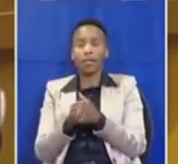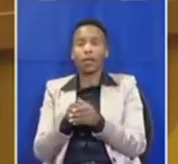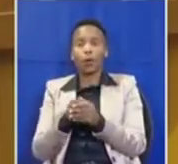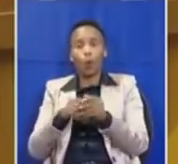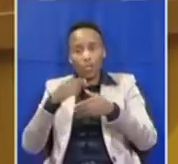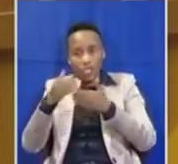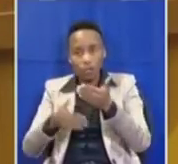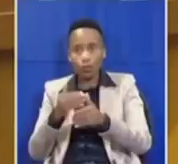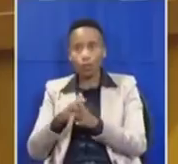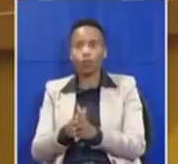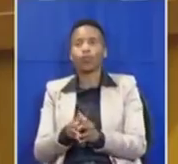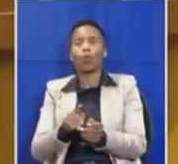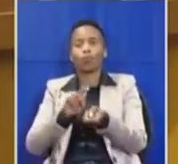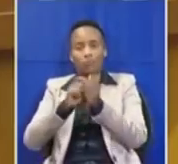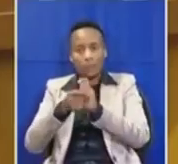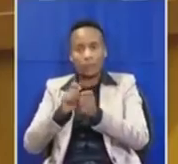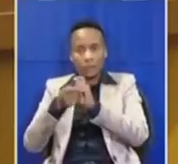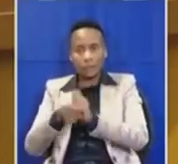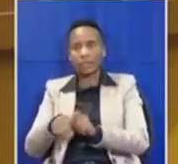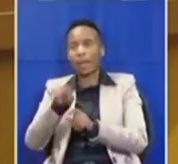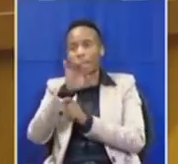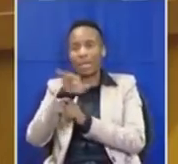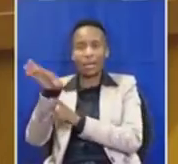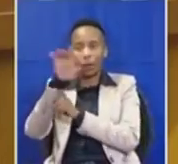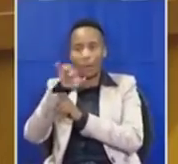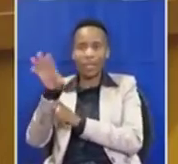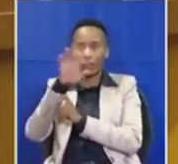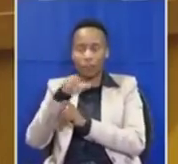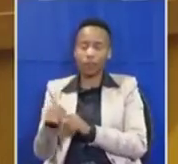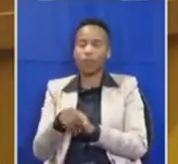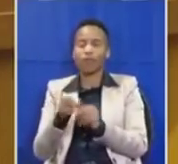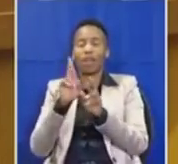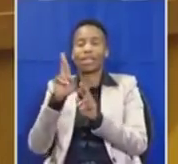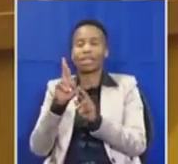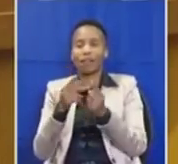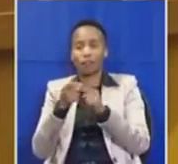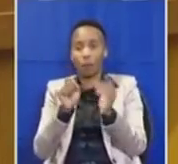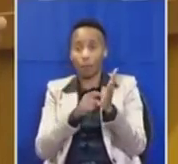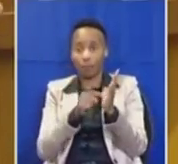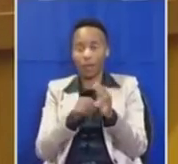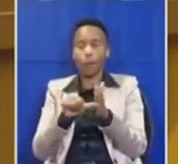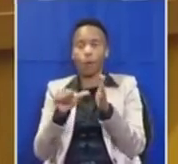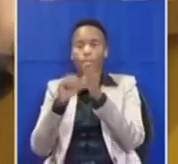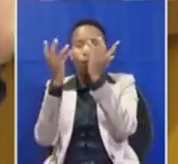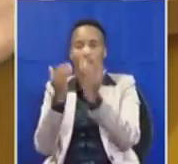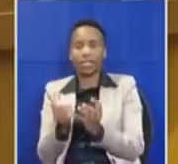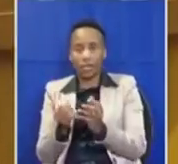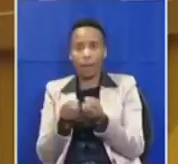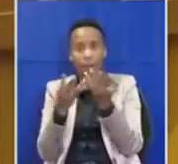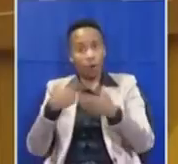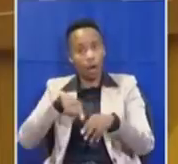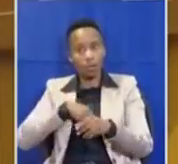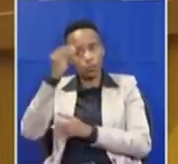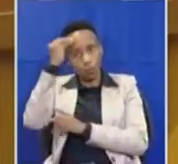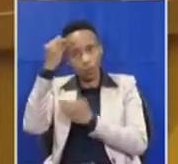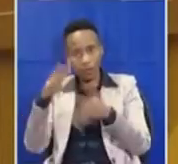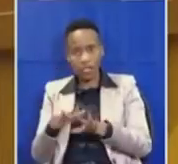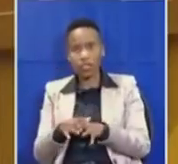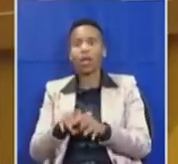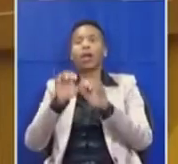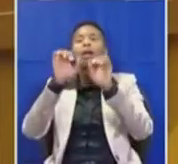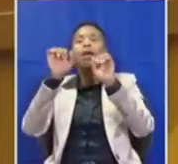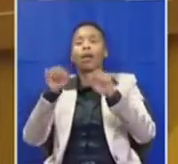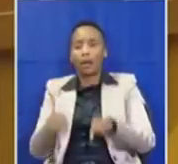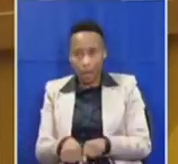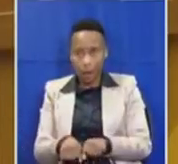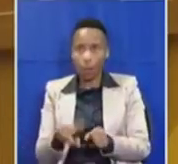divert billions and billions of rands away from this crucial budget. Many of us know that, yes, we have an ever-expanding